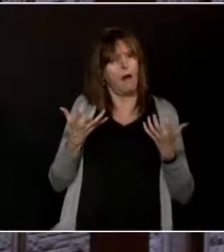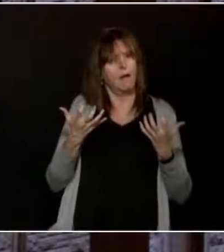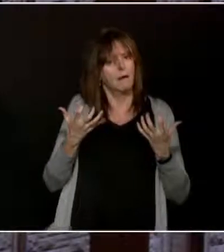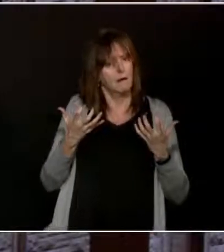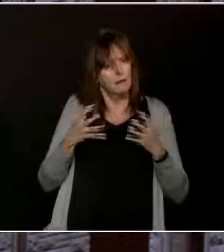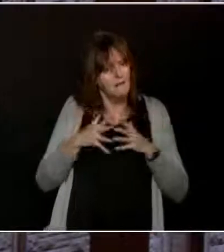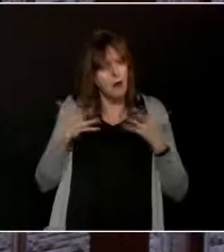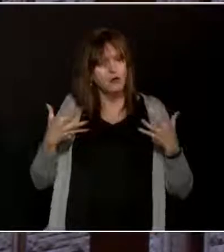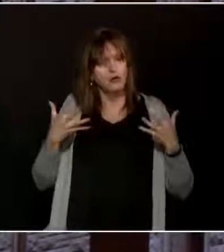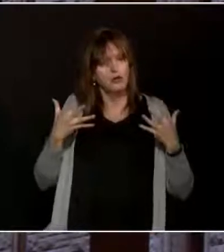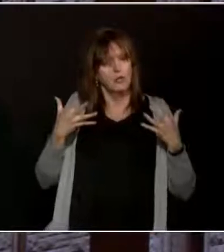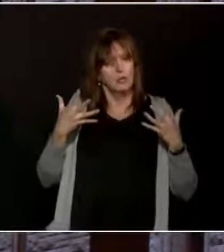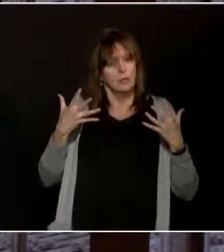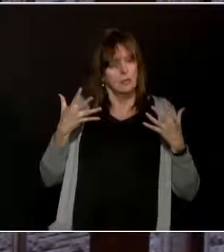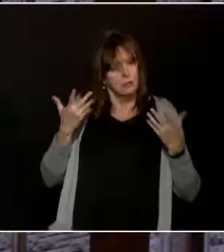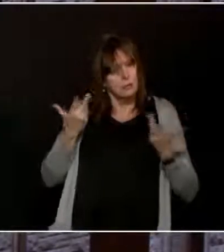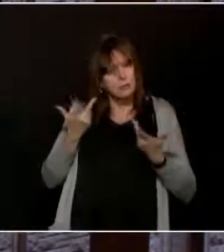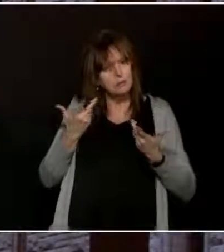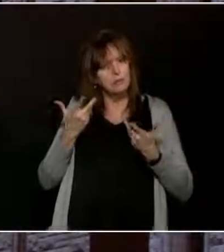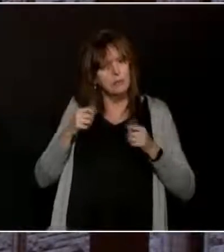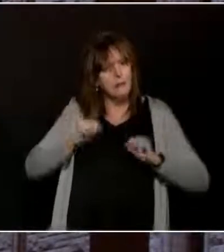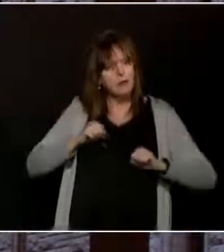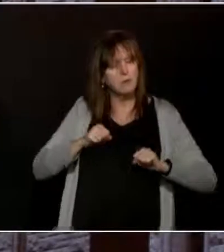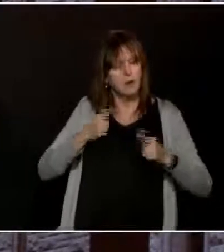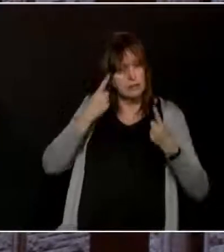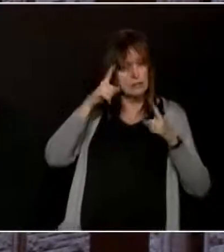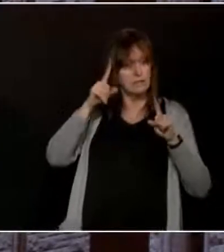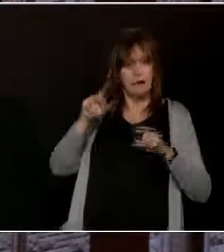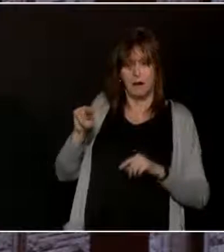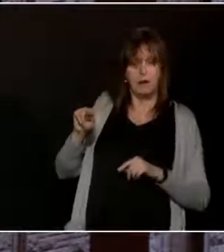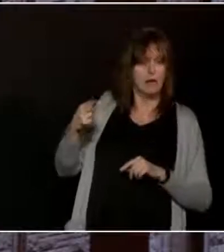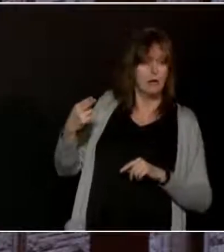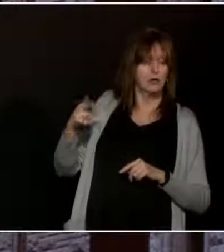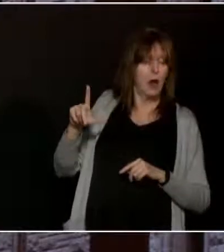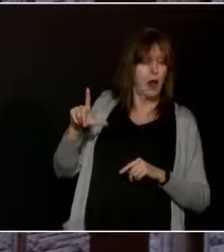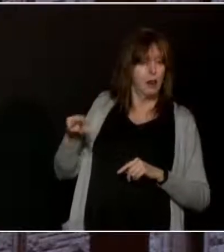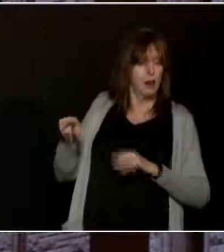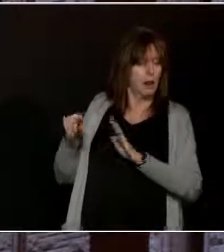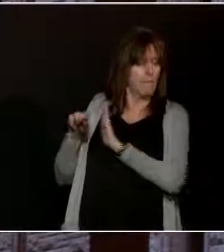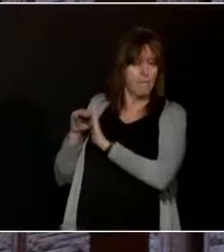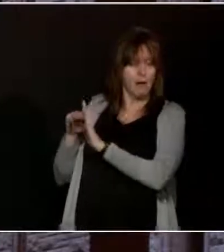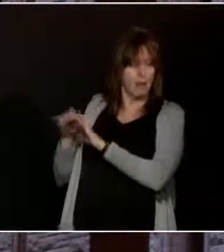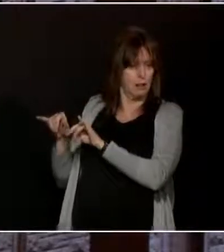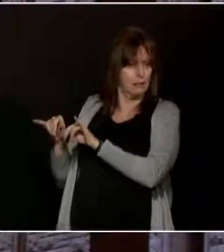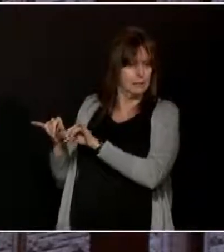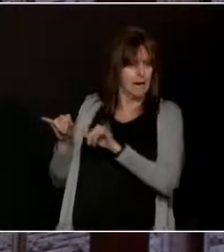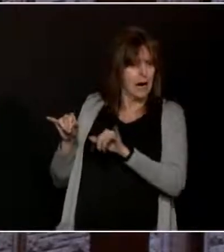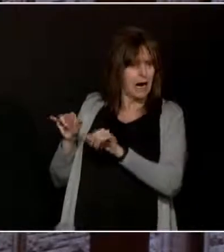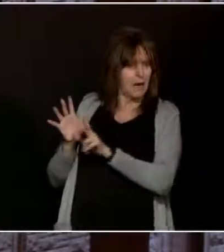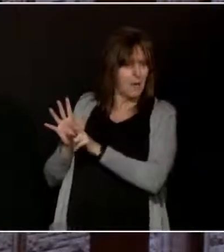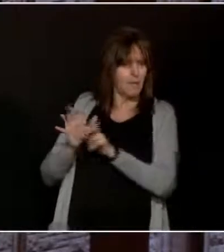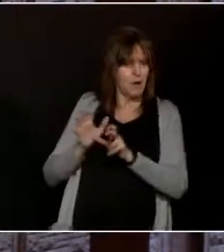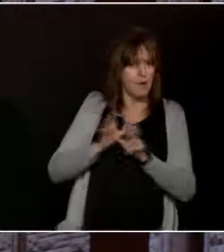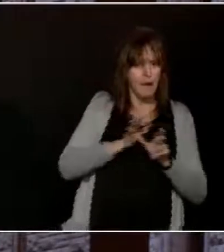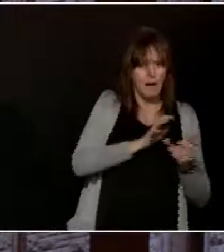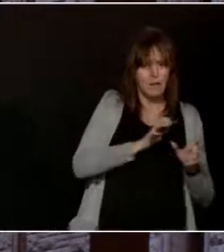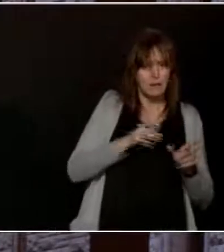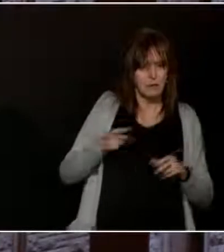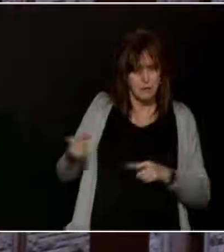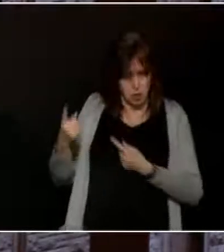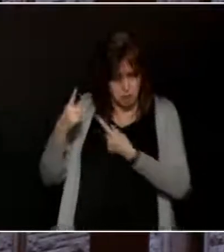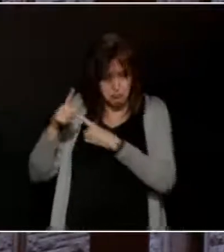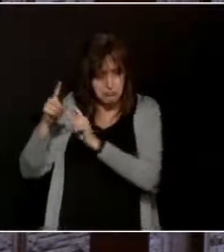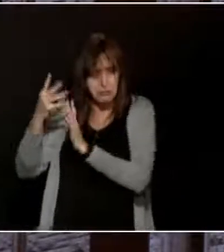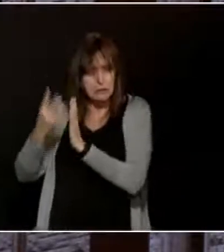successful NHL model, if you may. And you've noted the success of that, somewhat better, I think, so far in performance